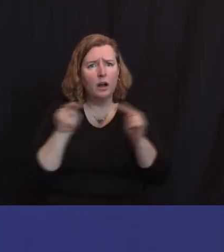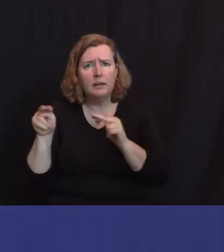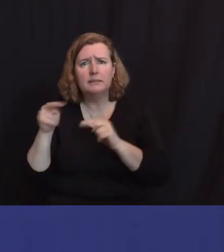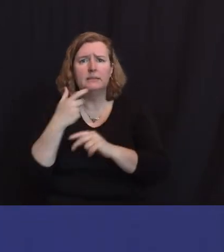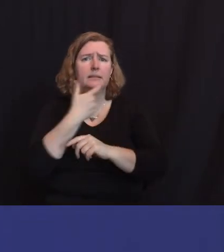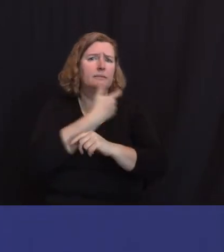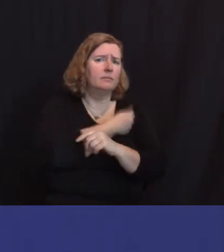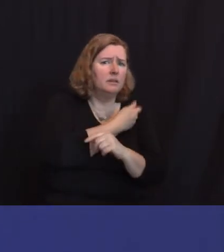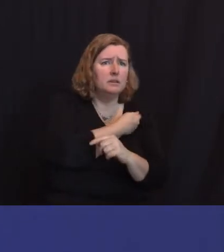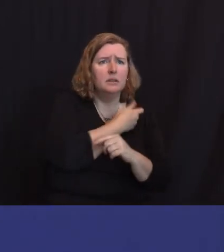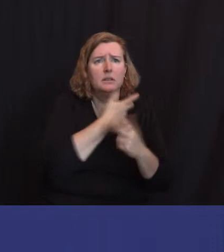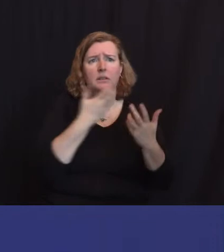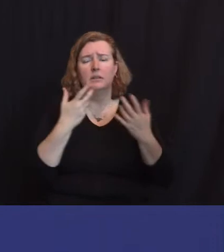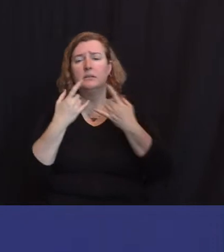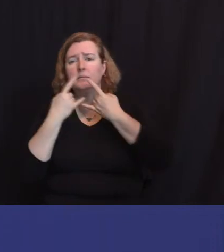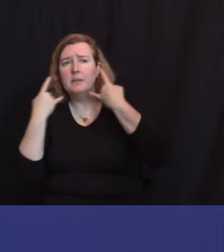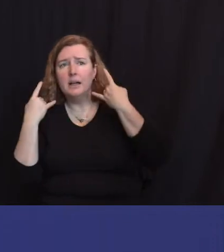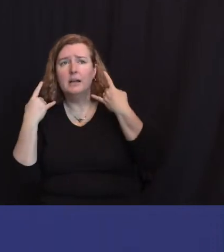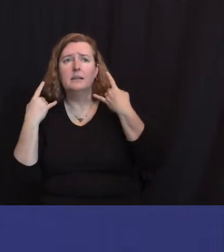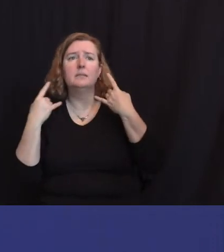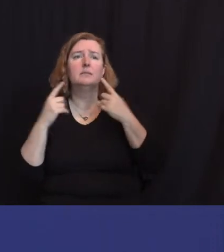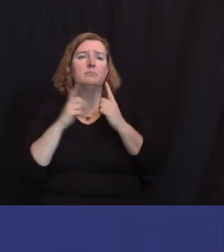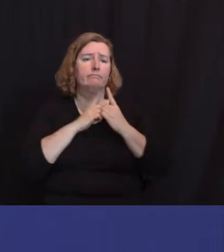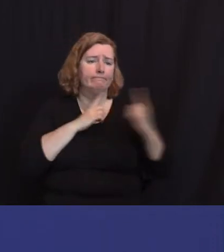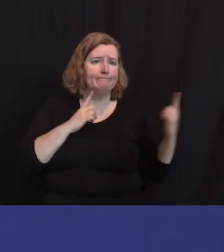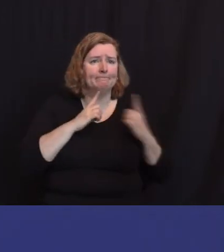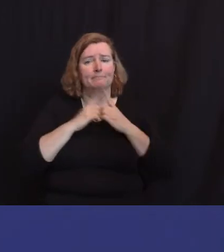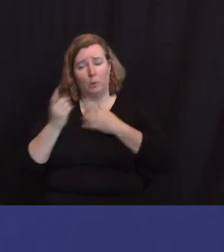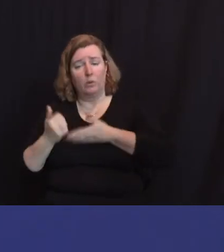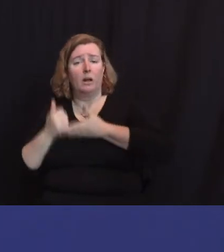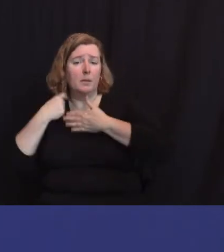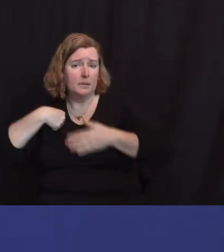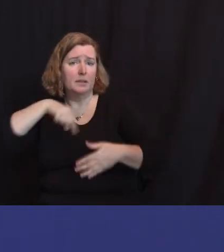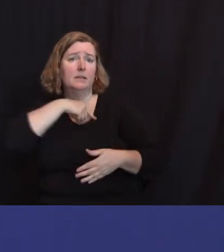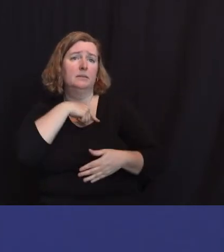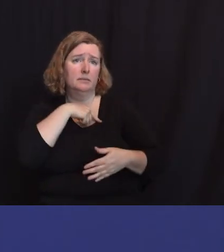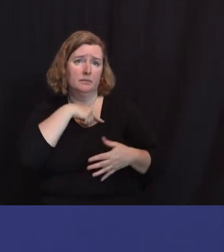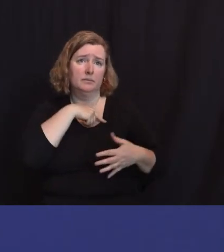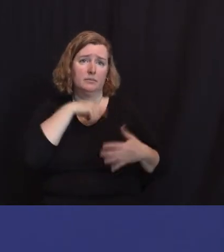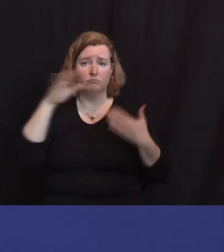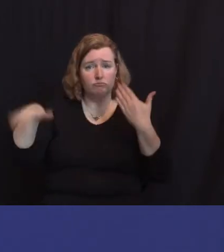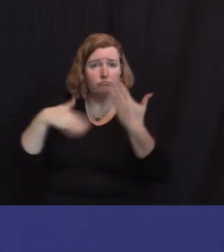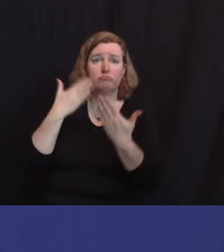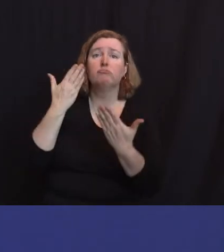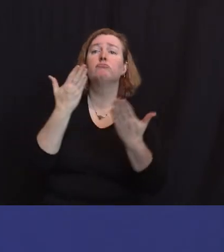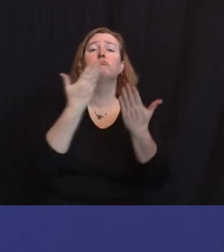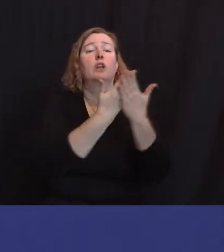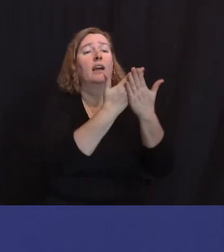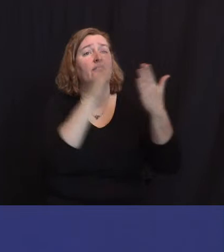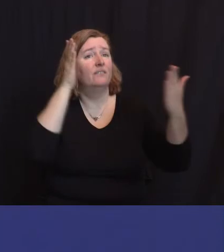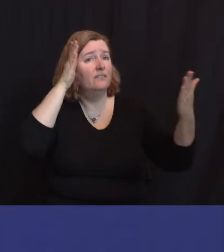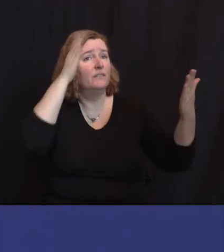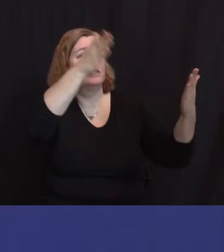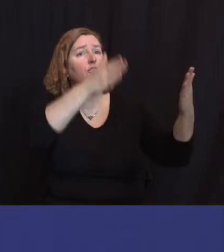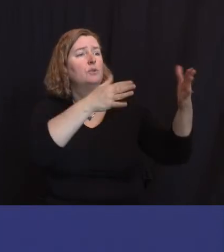basic stuff is going to get us to that light sooner than later. I think we'll be back to our regular